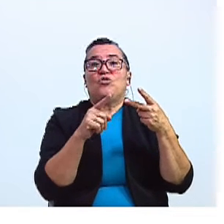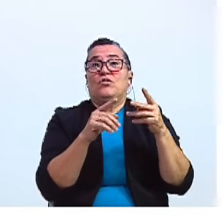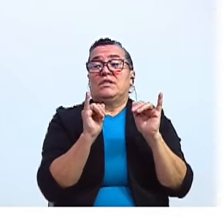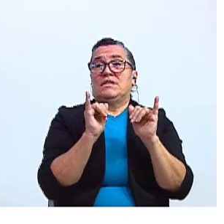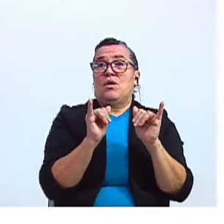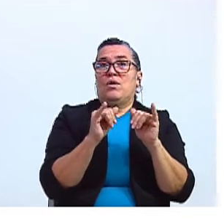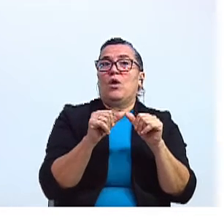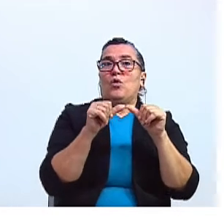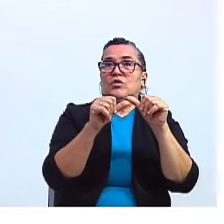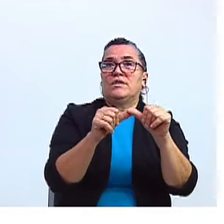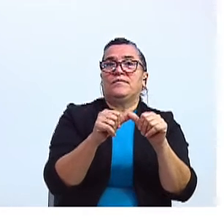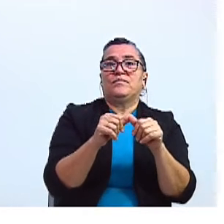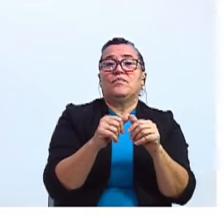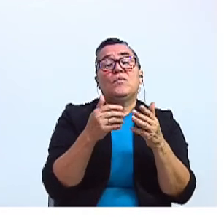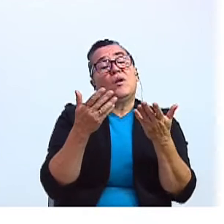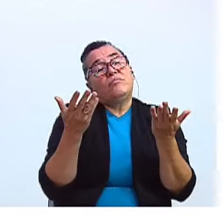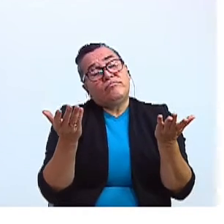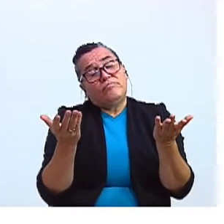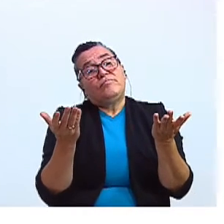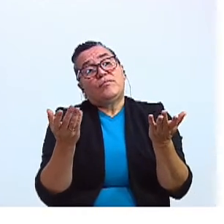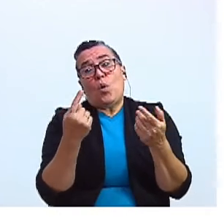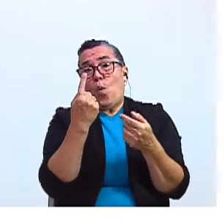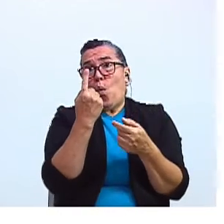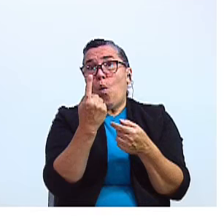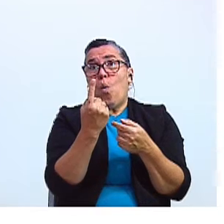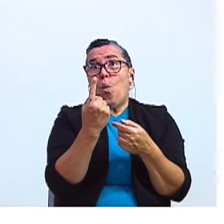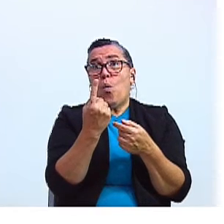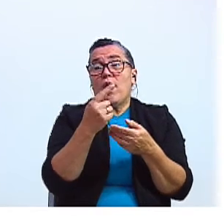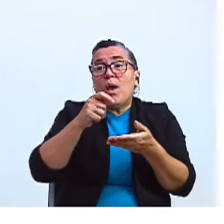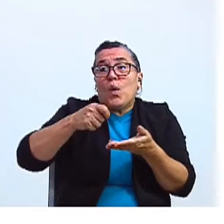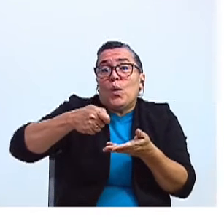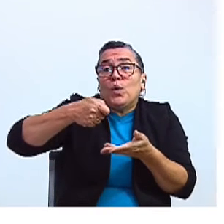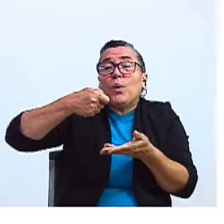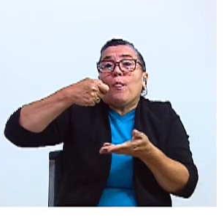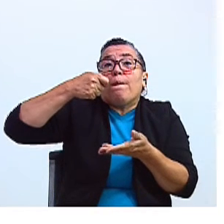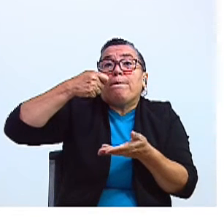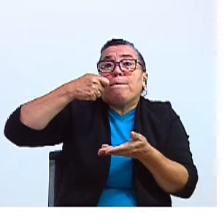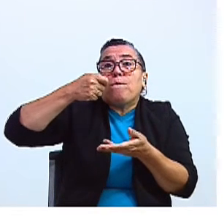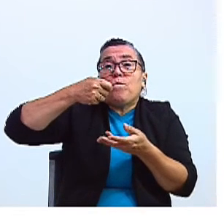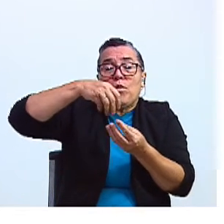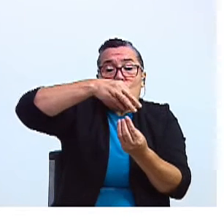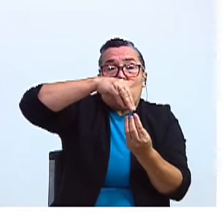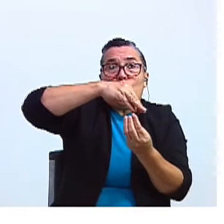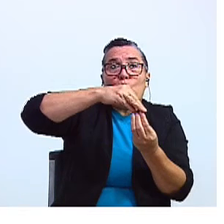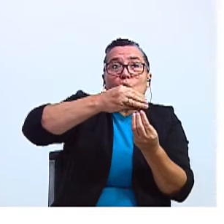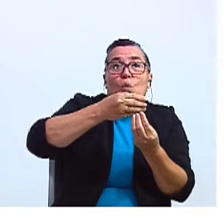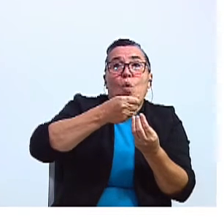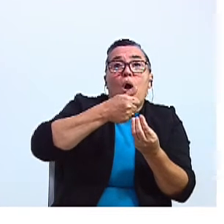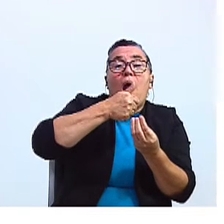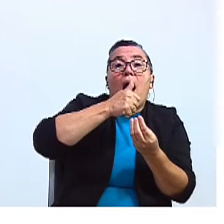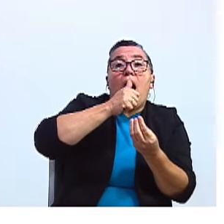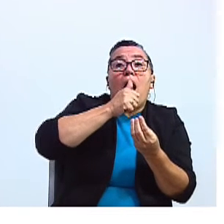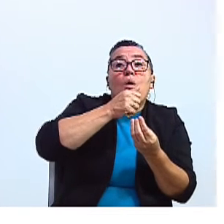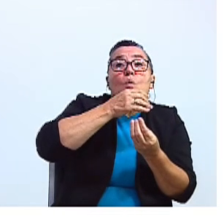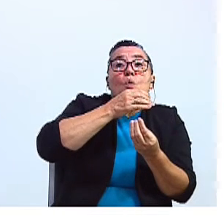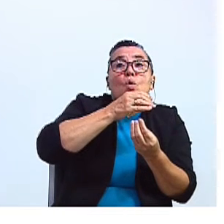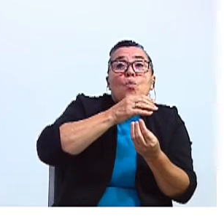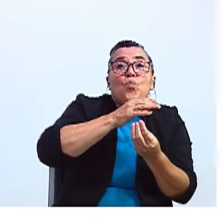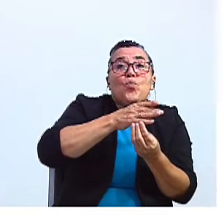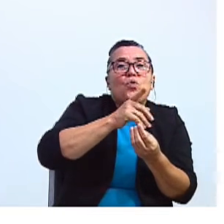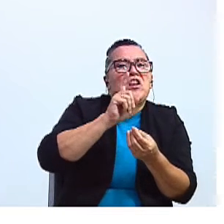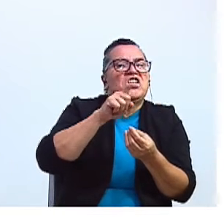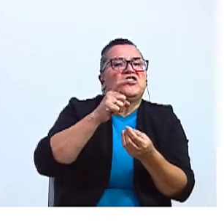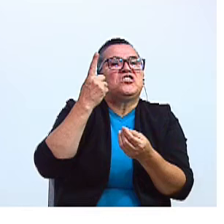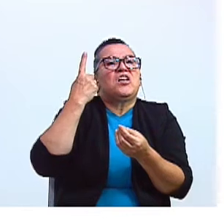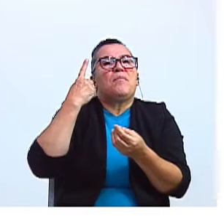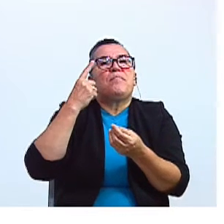going to continue reading. Just 1 teaspoonful mixed with warm water is all you need